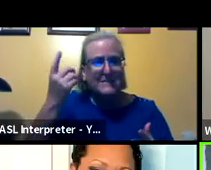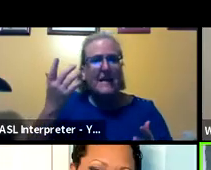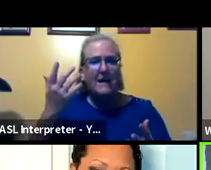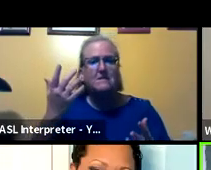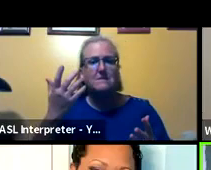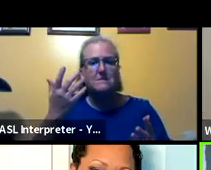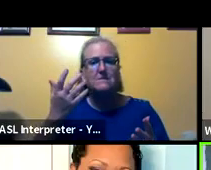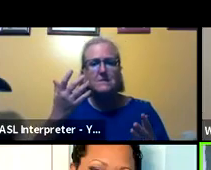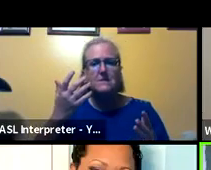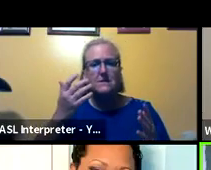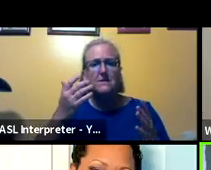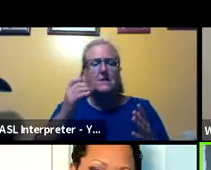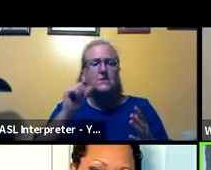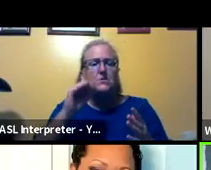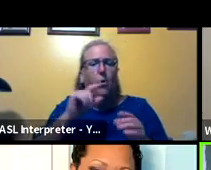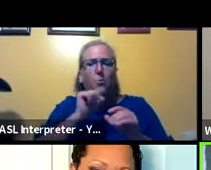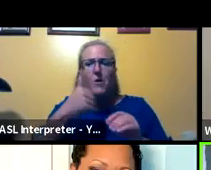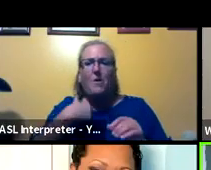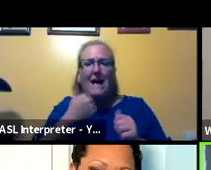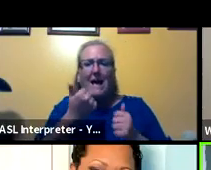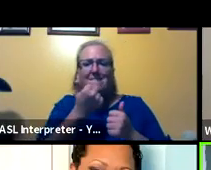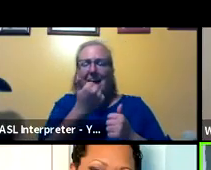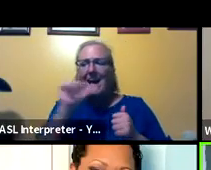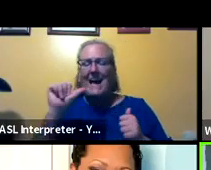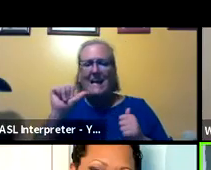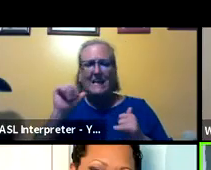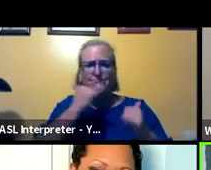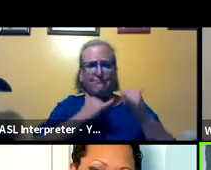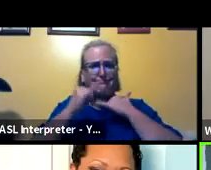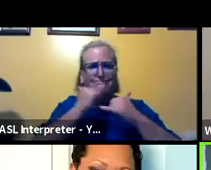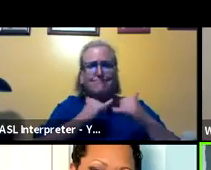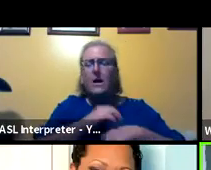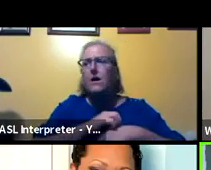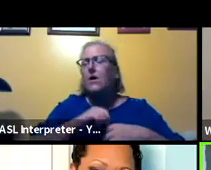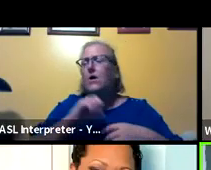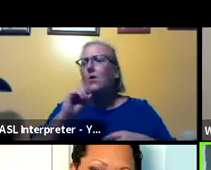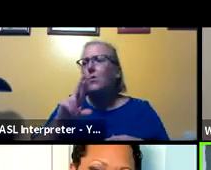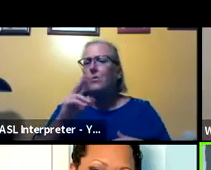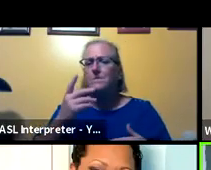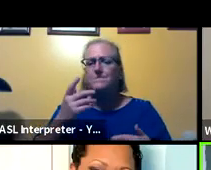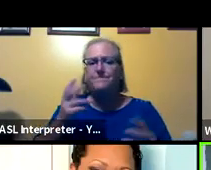any abnormalities or tribal